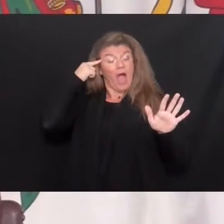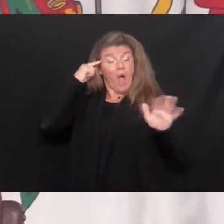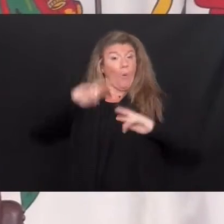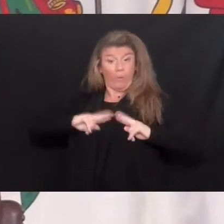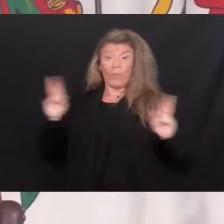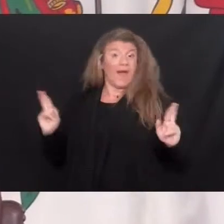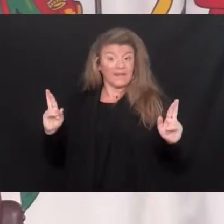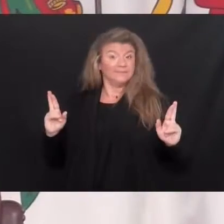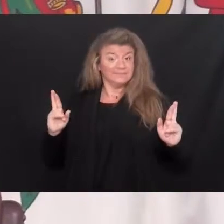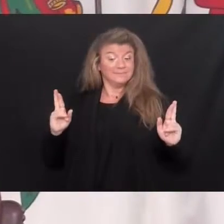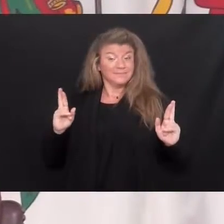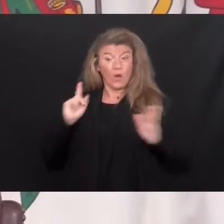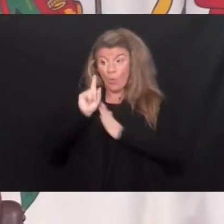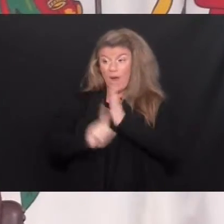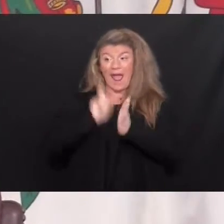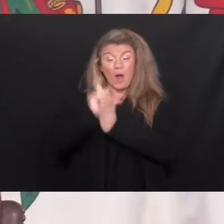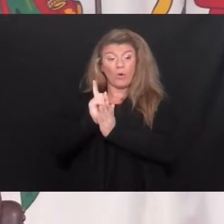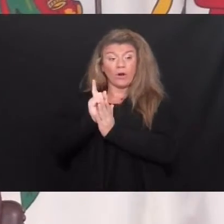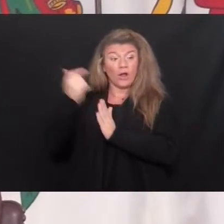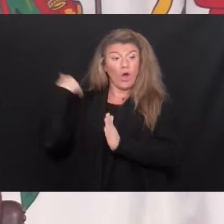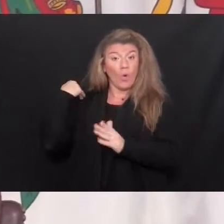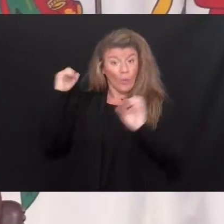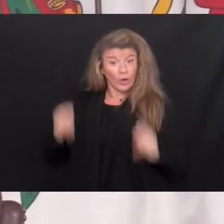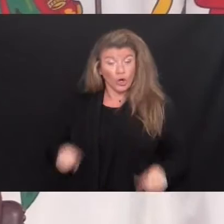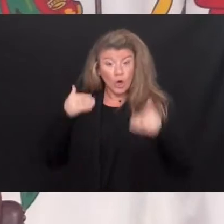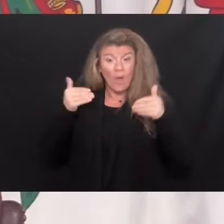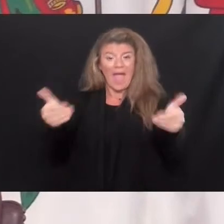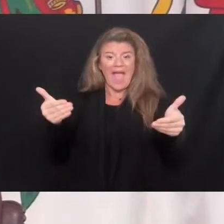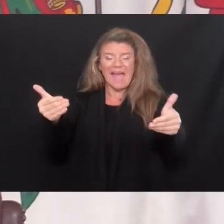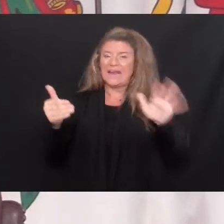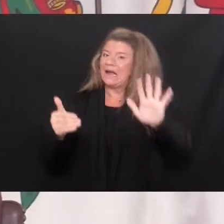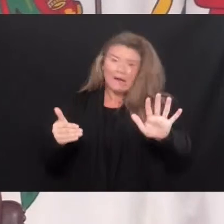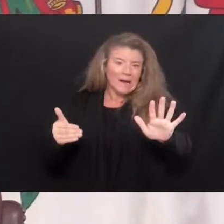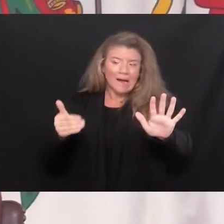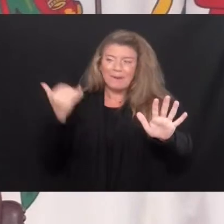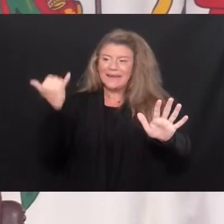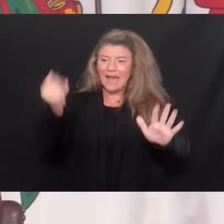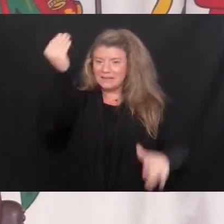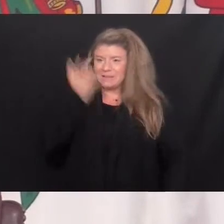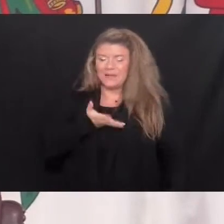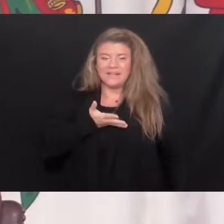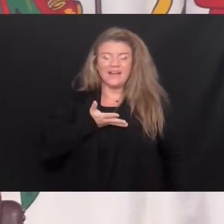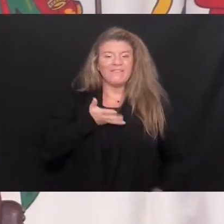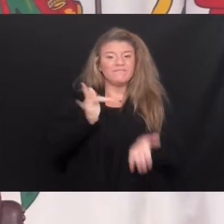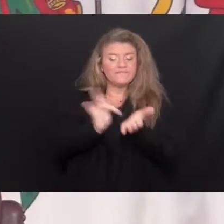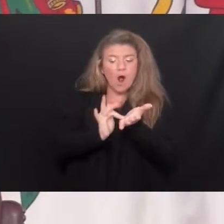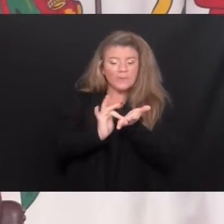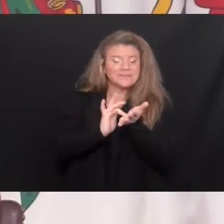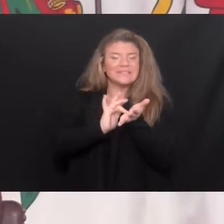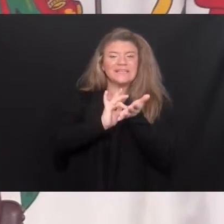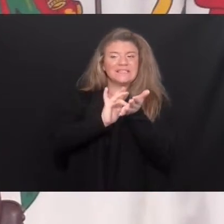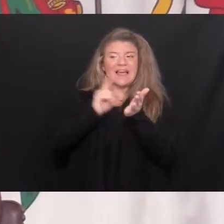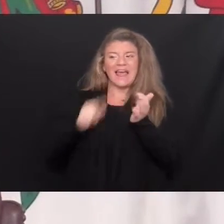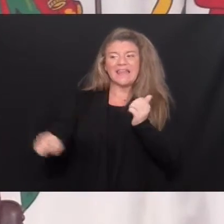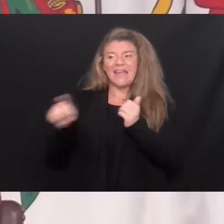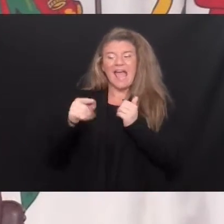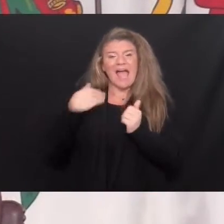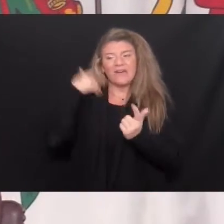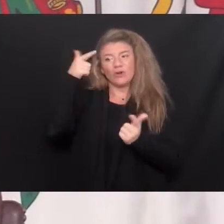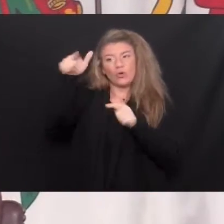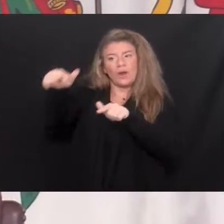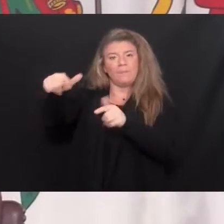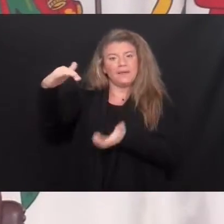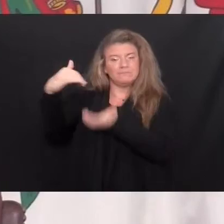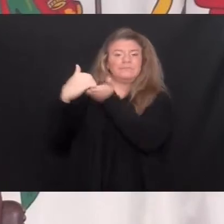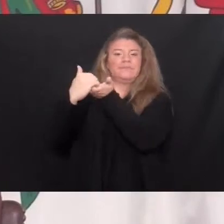we had that an hour ago. But now it's come to our attention that the pharmacies or whatever have an agreement that we,